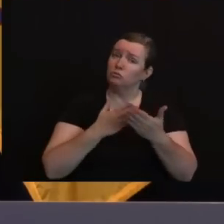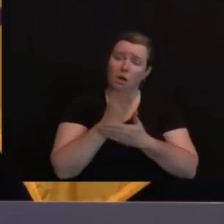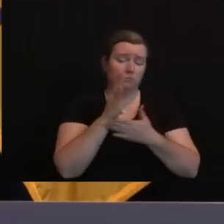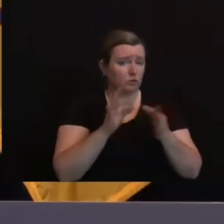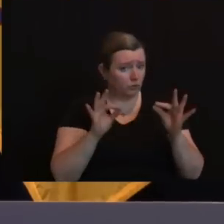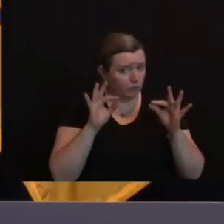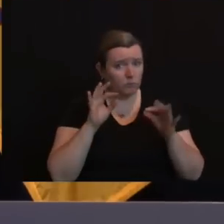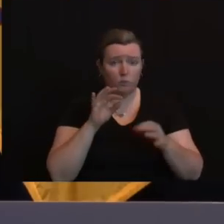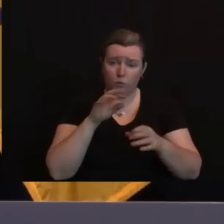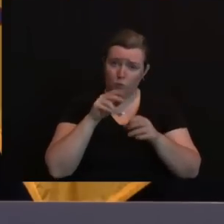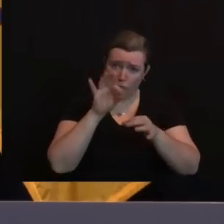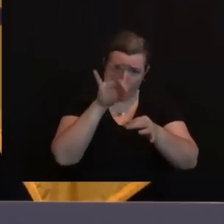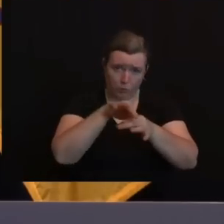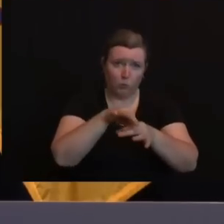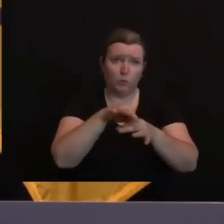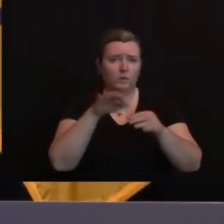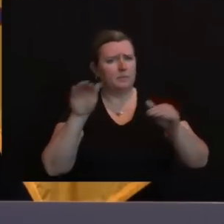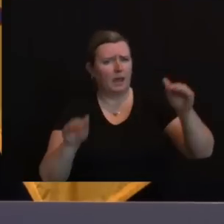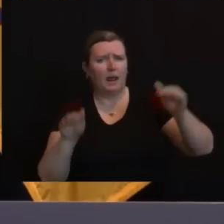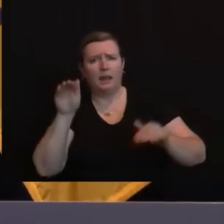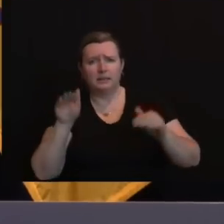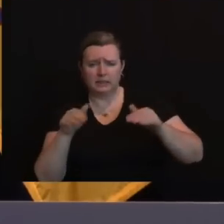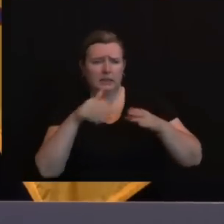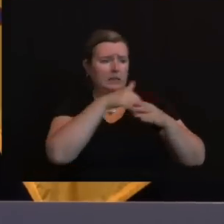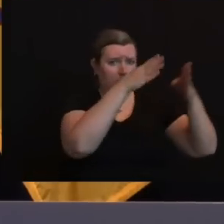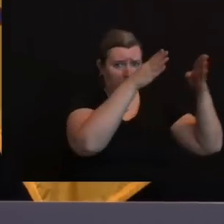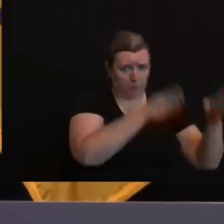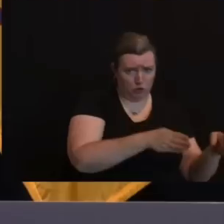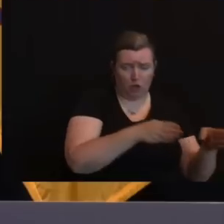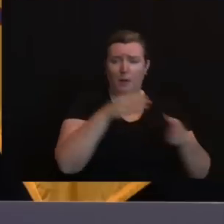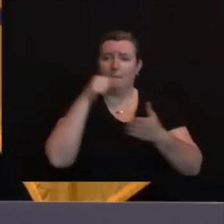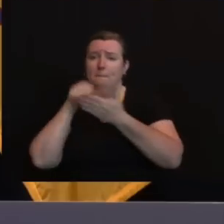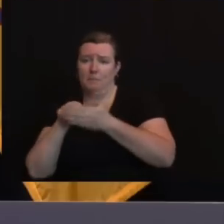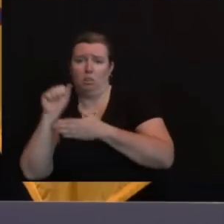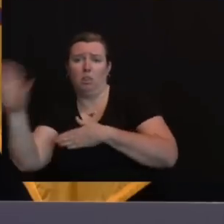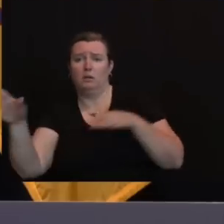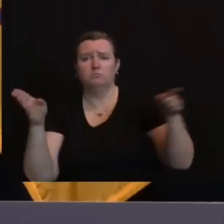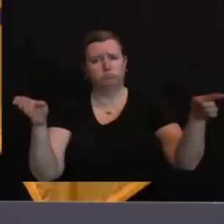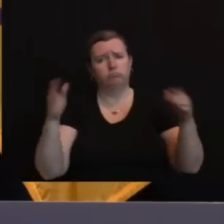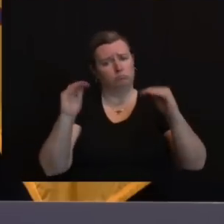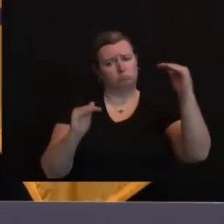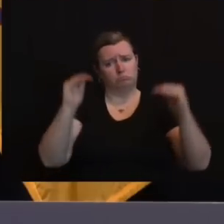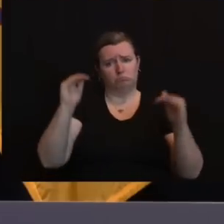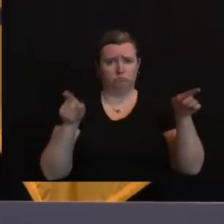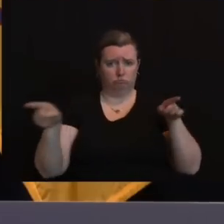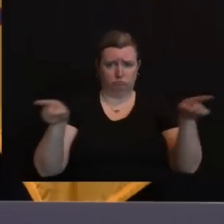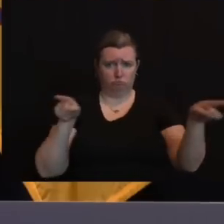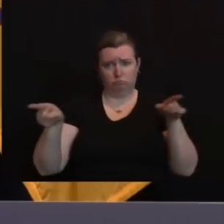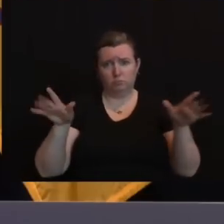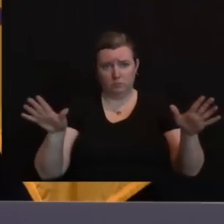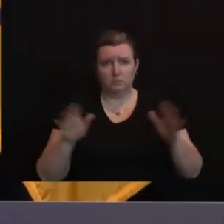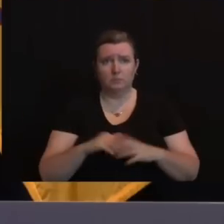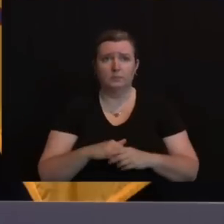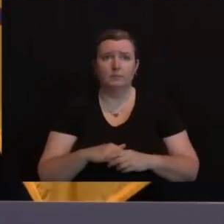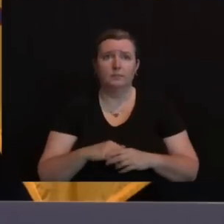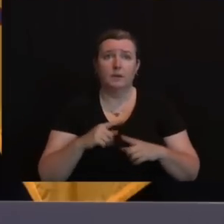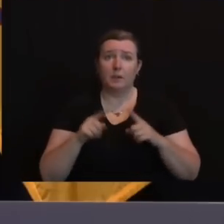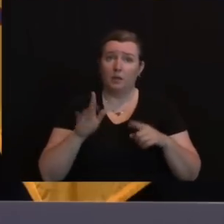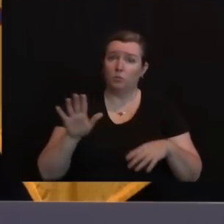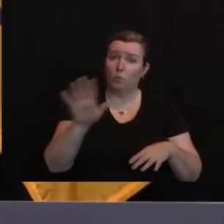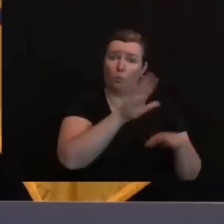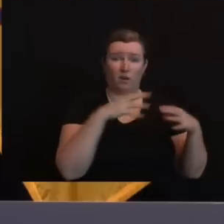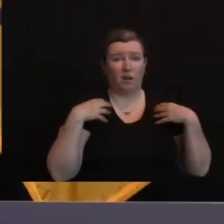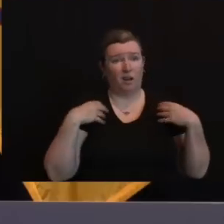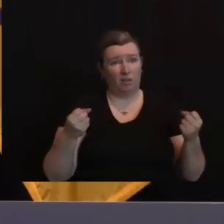the central element of our democracy, and get that as right as we possibly can, with, on the other hand, the public health concerns that Judy